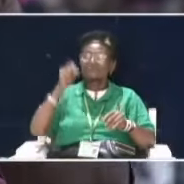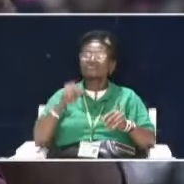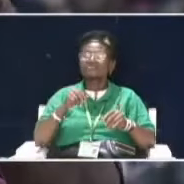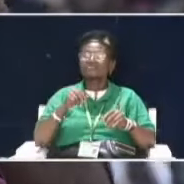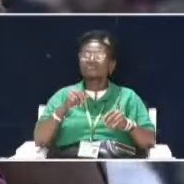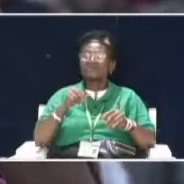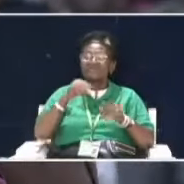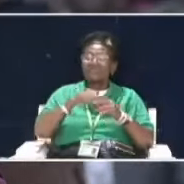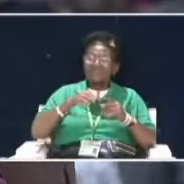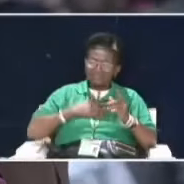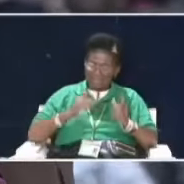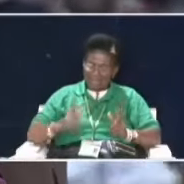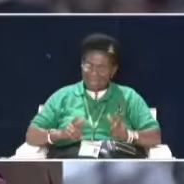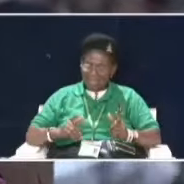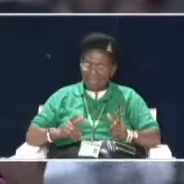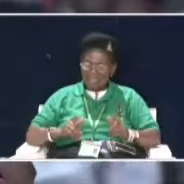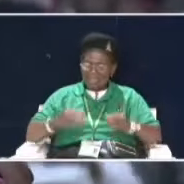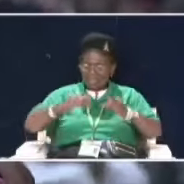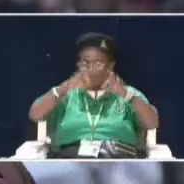in my family